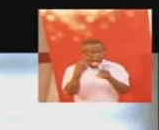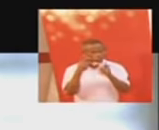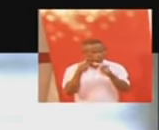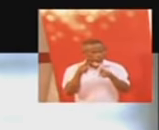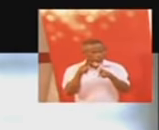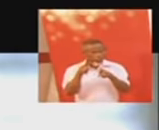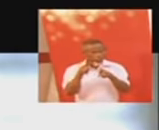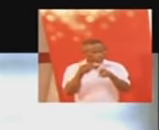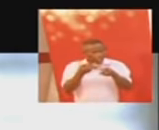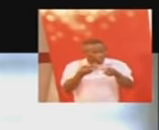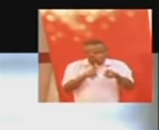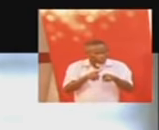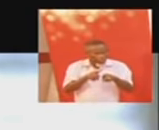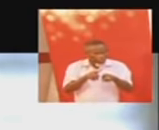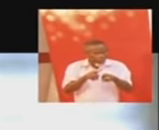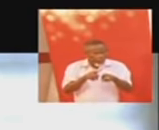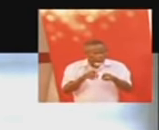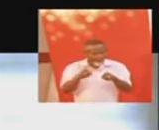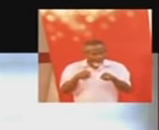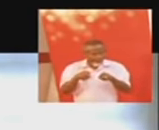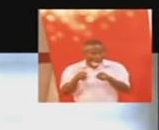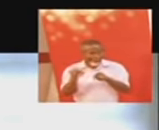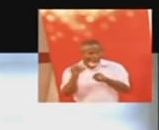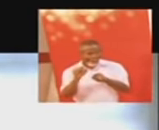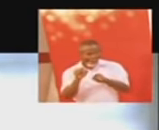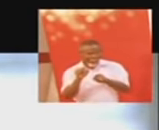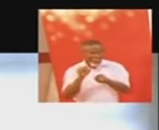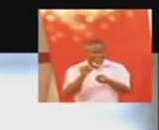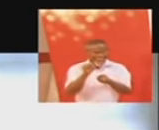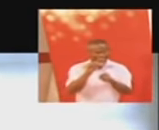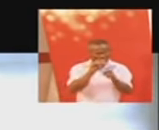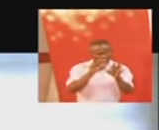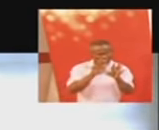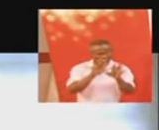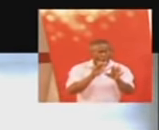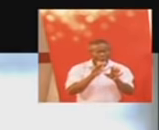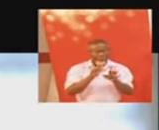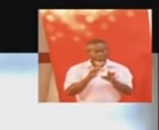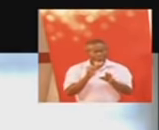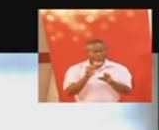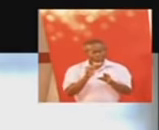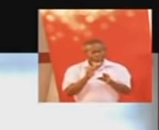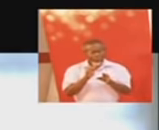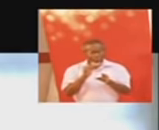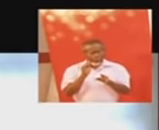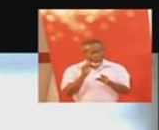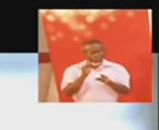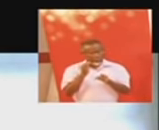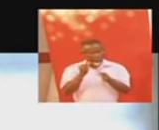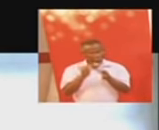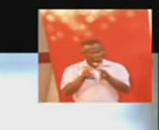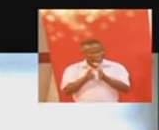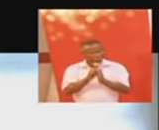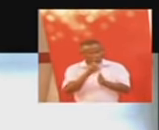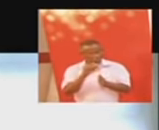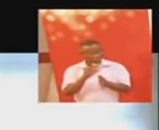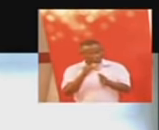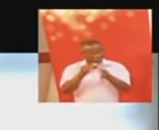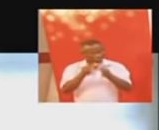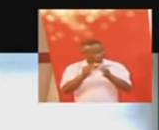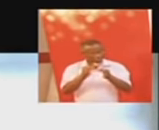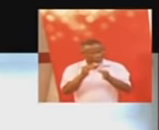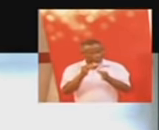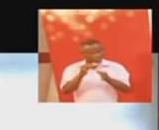weekend. So is it that the 3 cases in the EM report on Monday were from Tobago? And going forward, is there